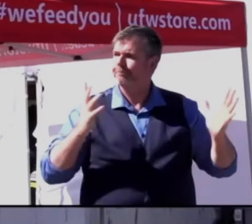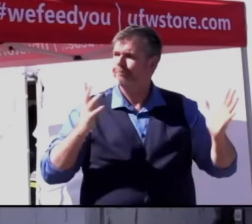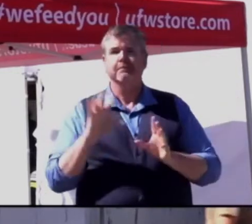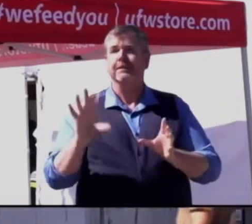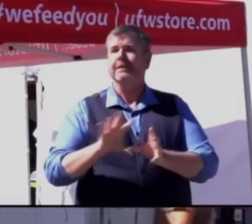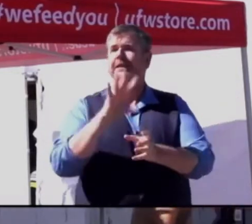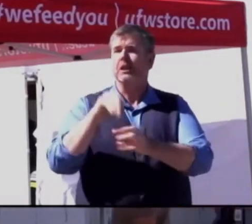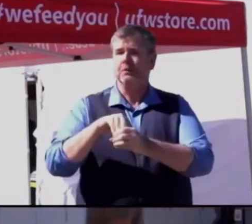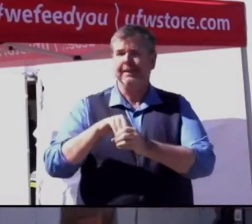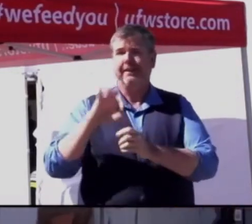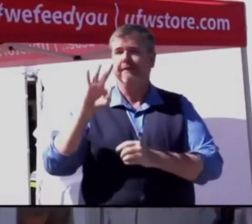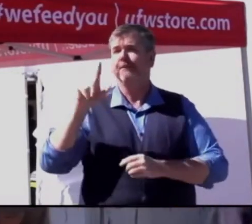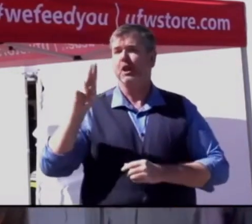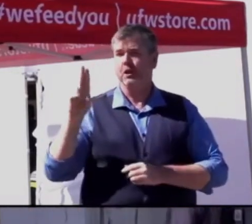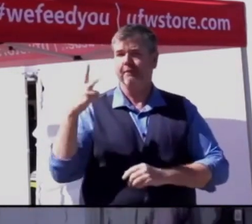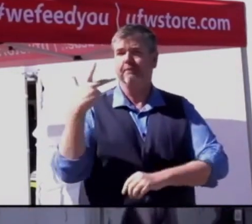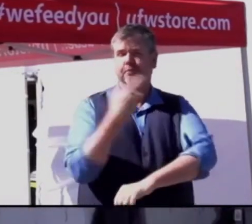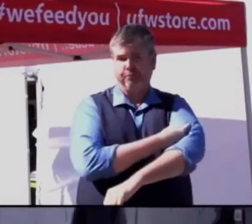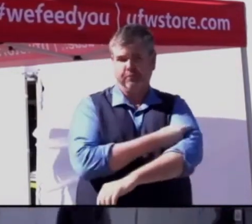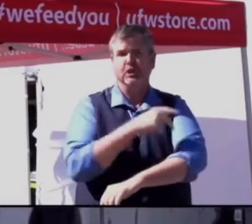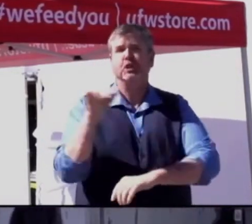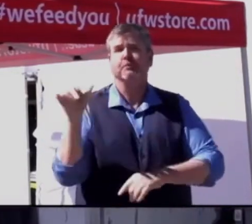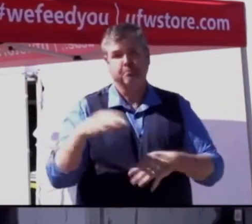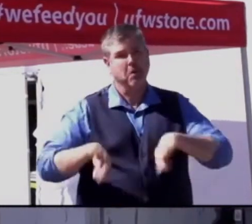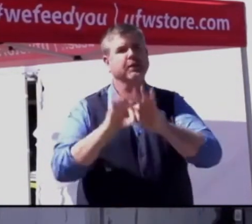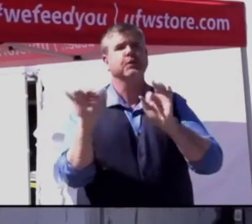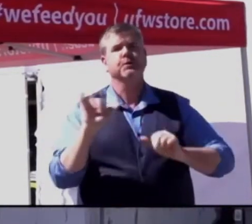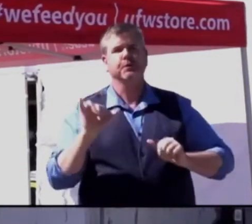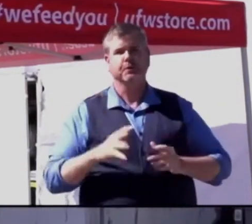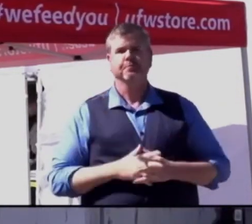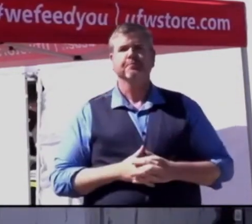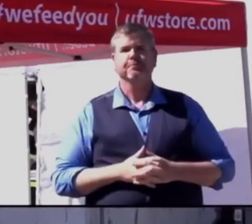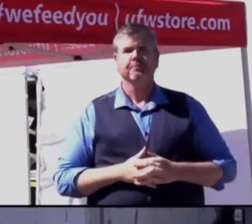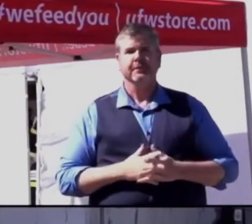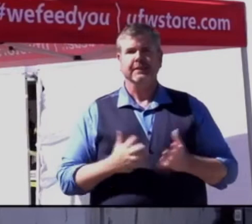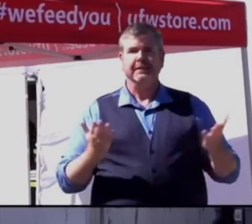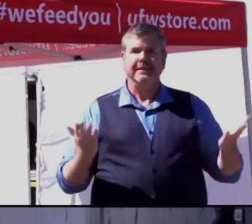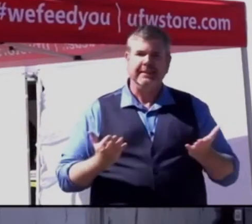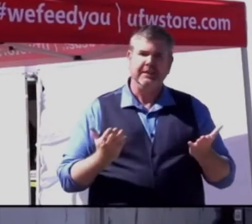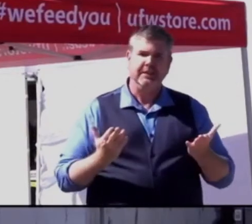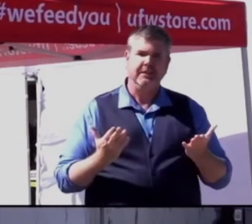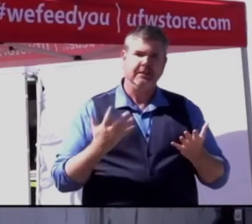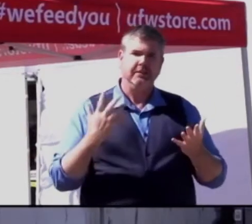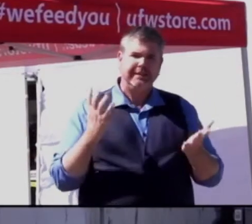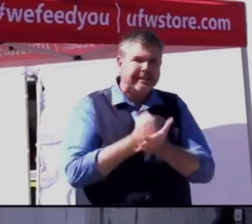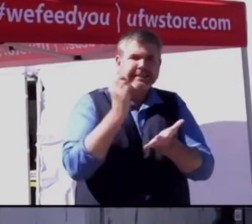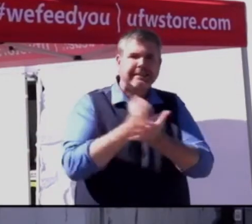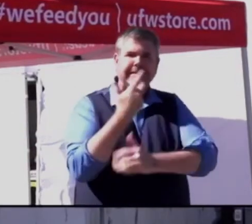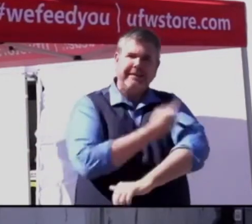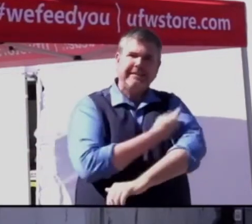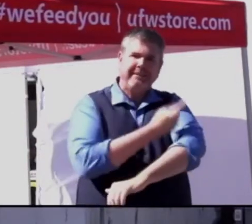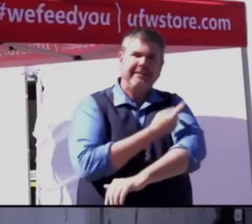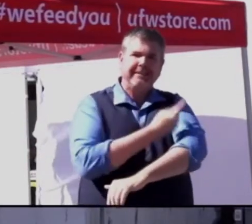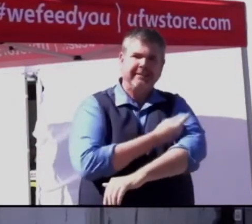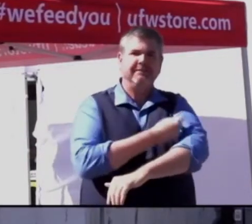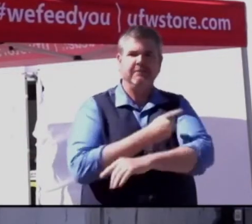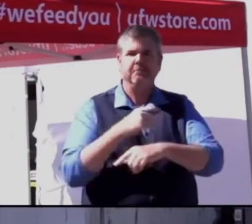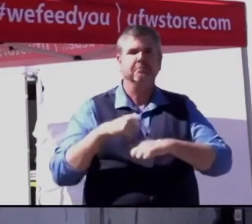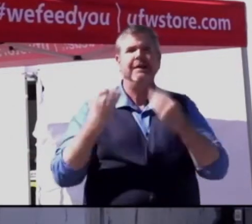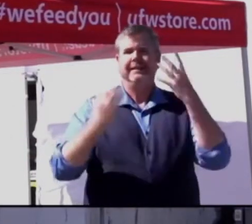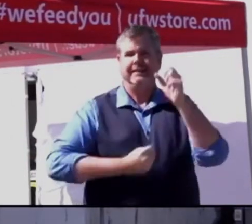this is a continuation of what we've been doing for many years and hope to continue to do so.